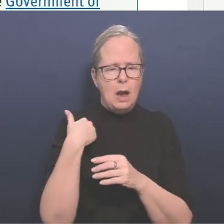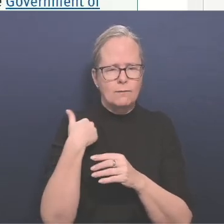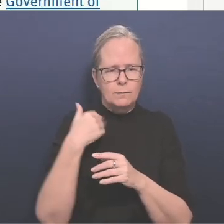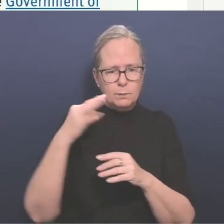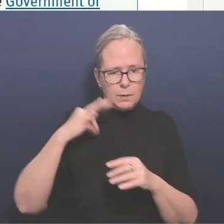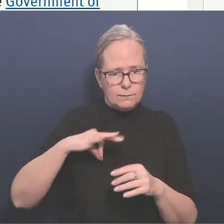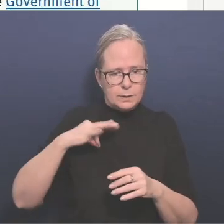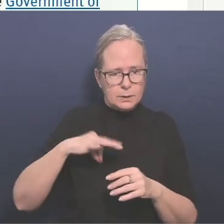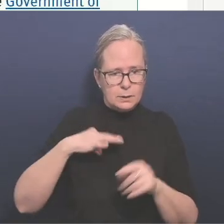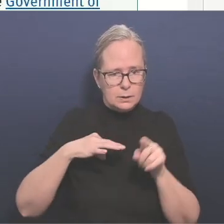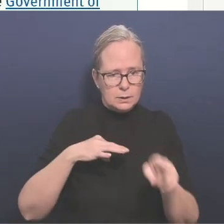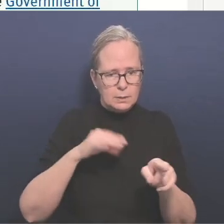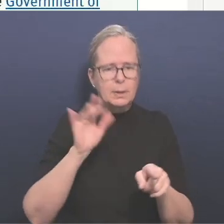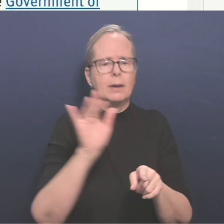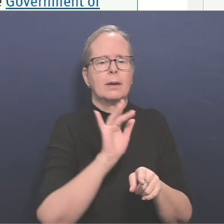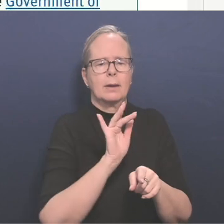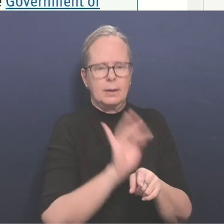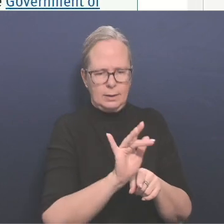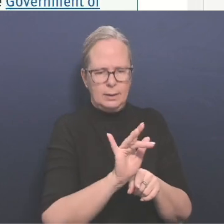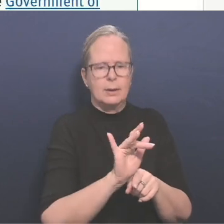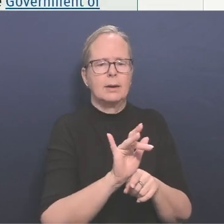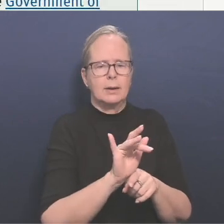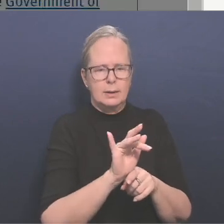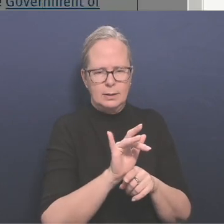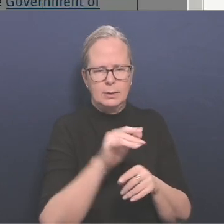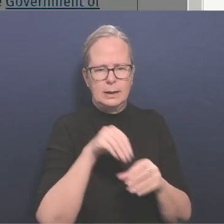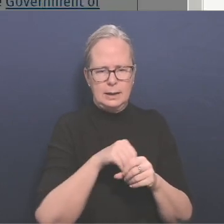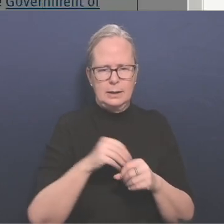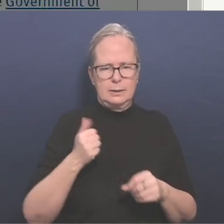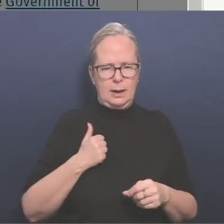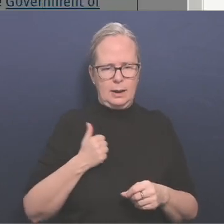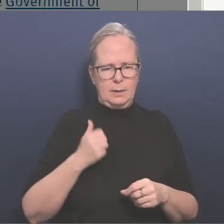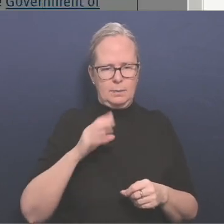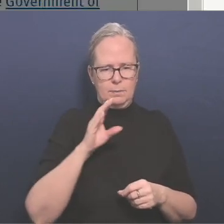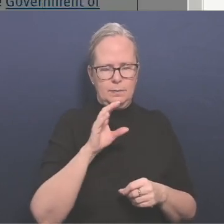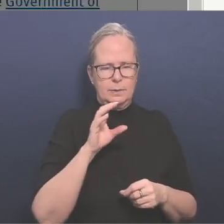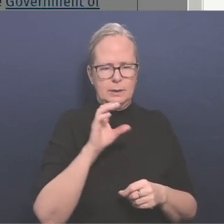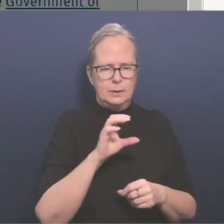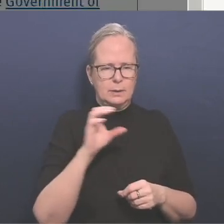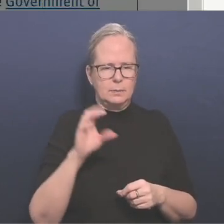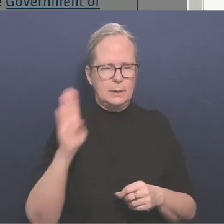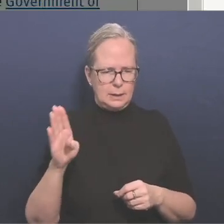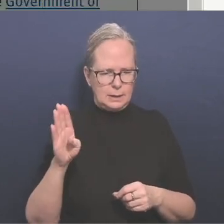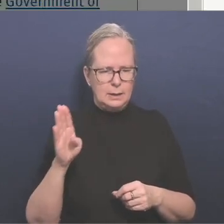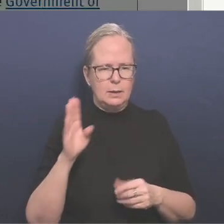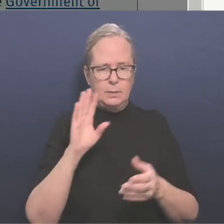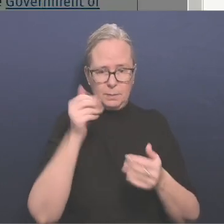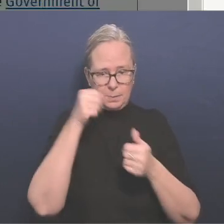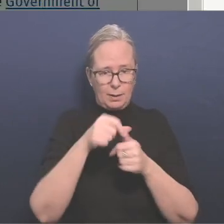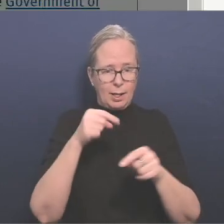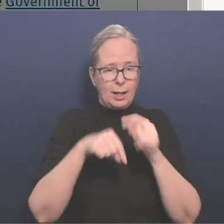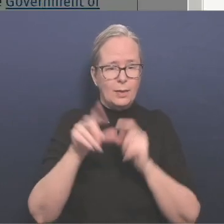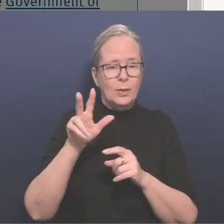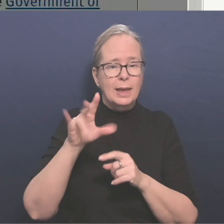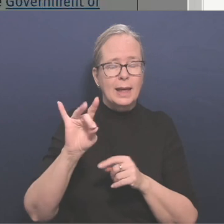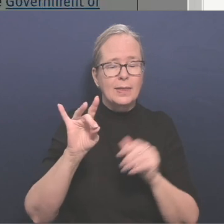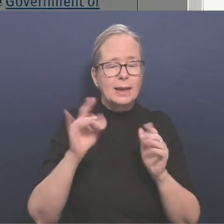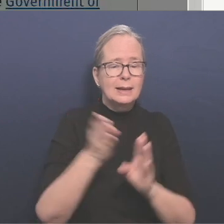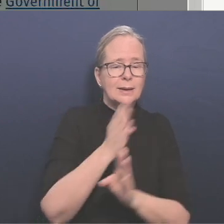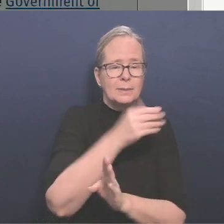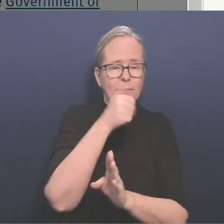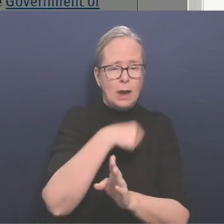the save session. So if you click on this save session, it brings you